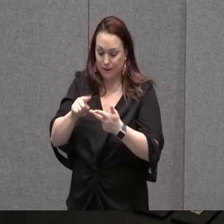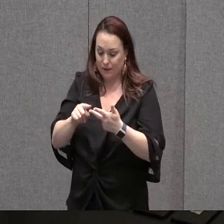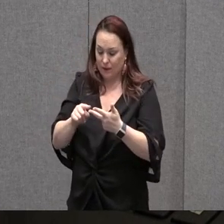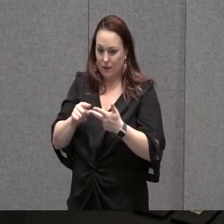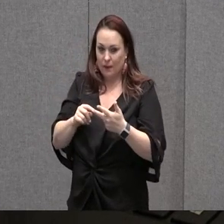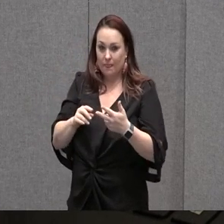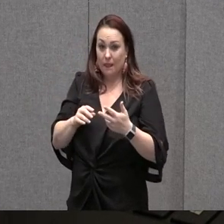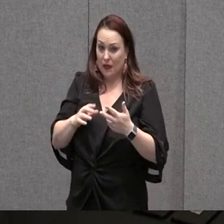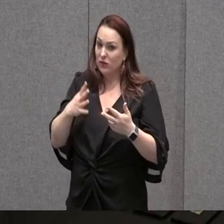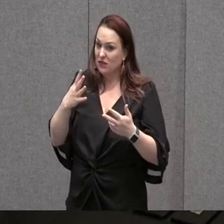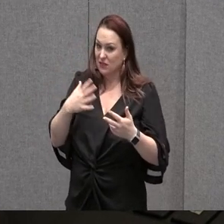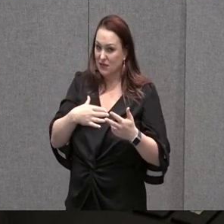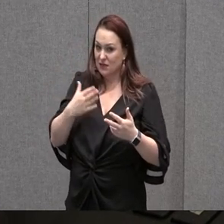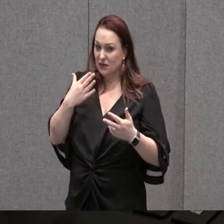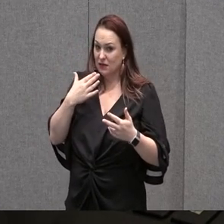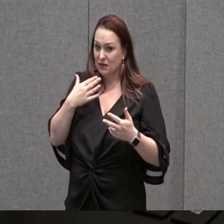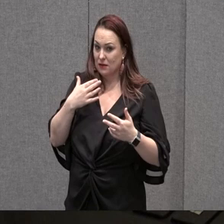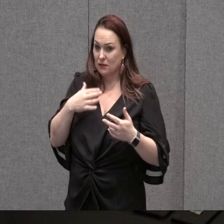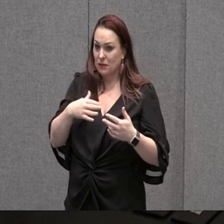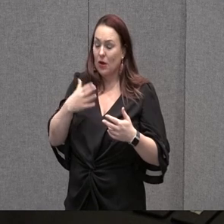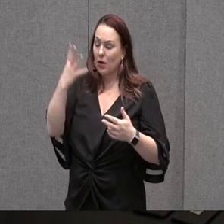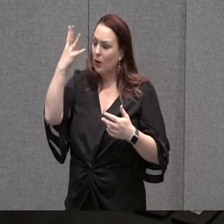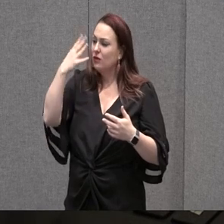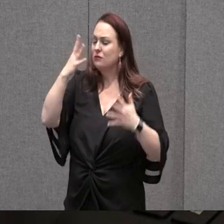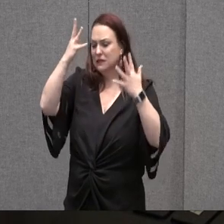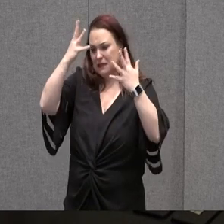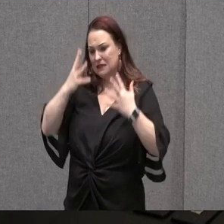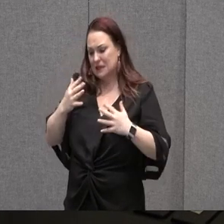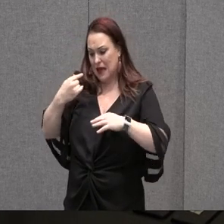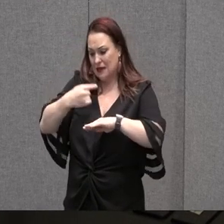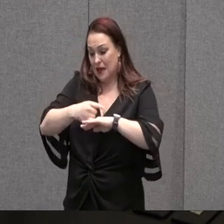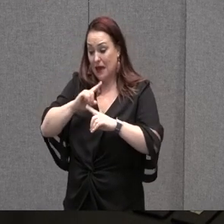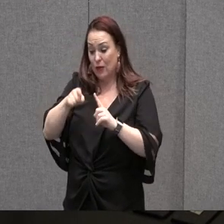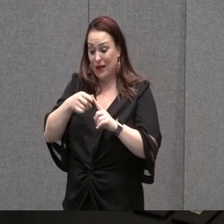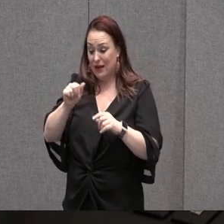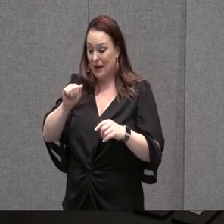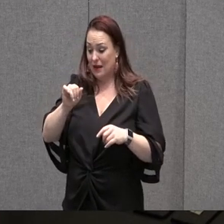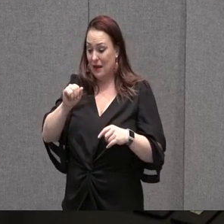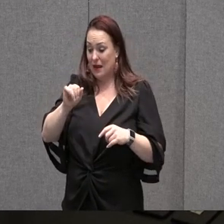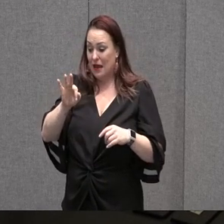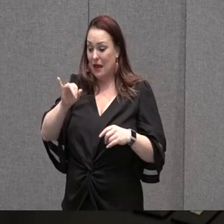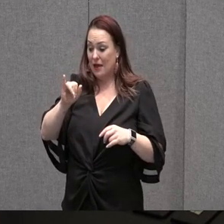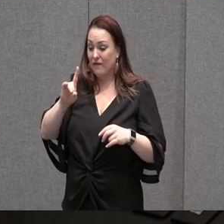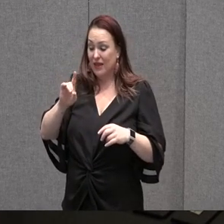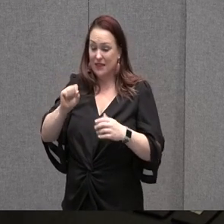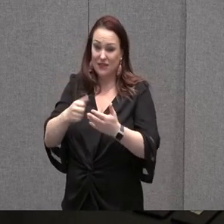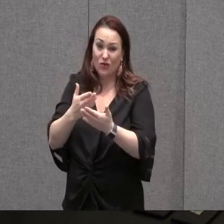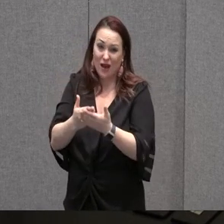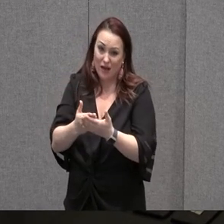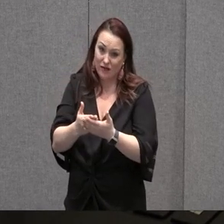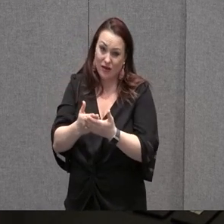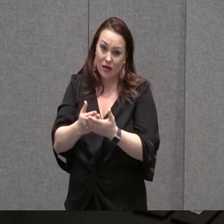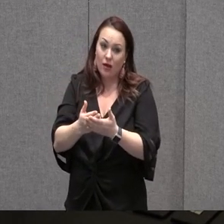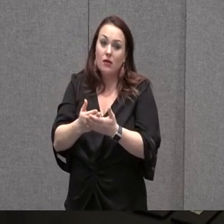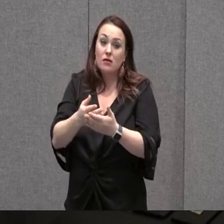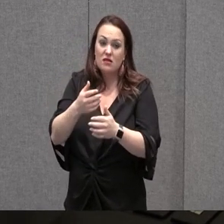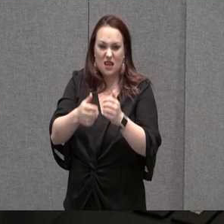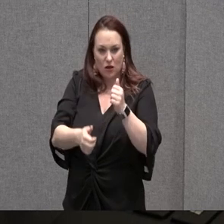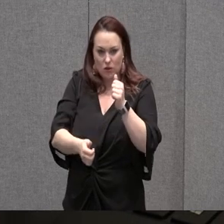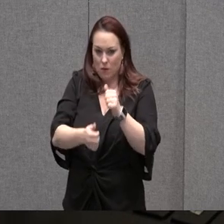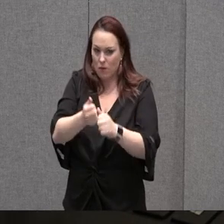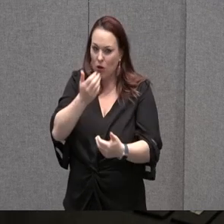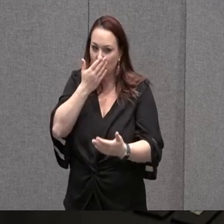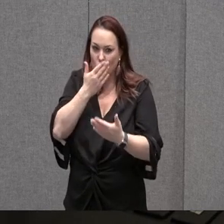It was a pretty bad sad day when the aphids arrived. They are some of the most well-known villains